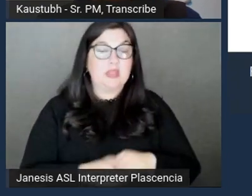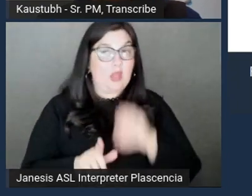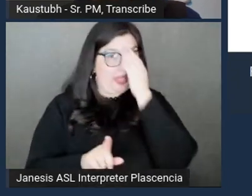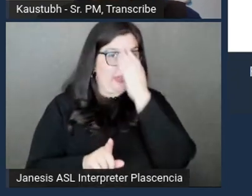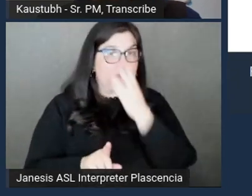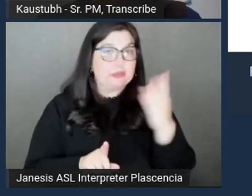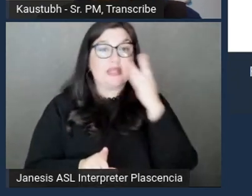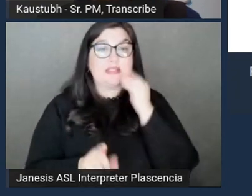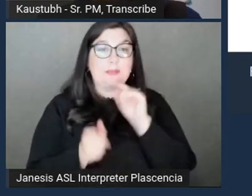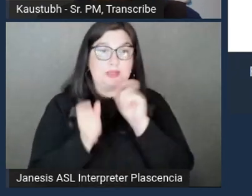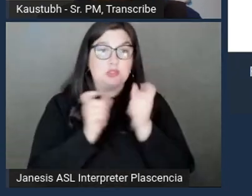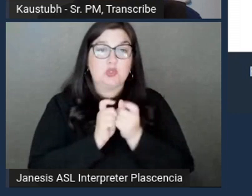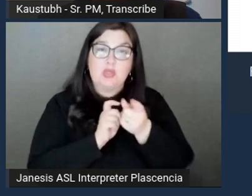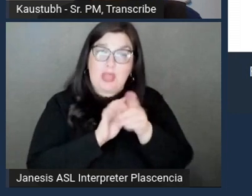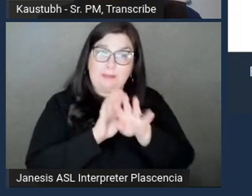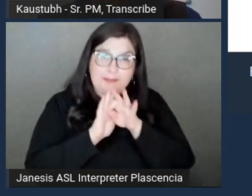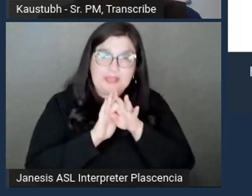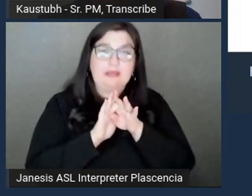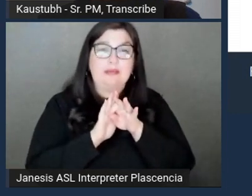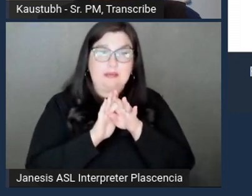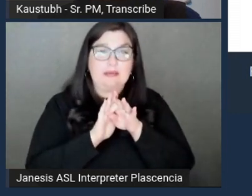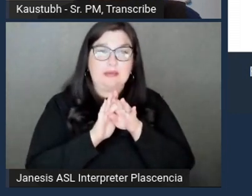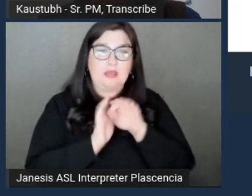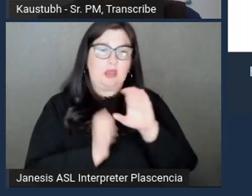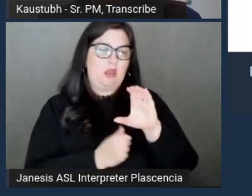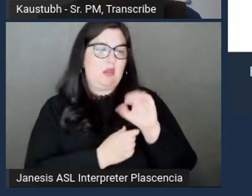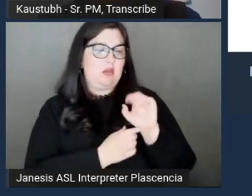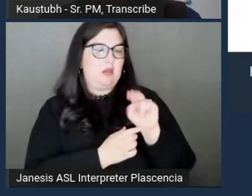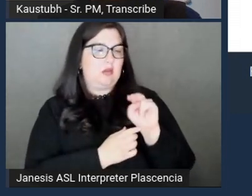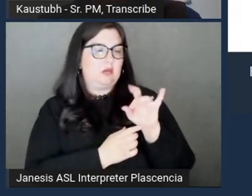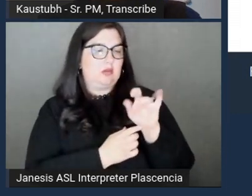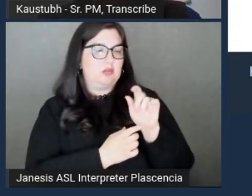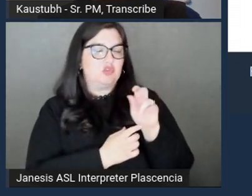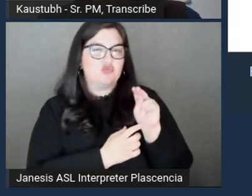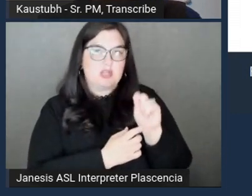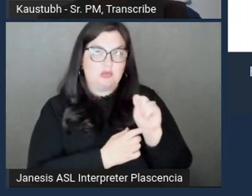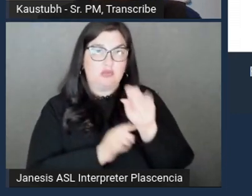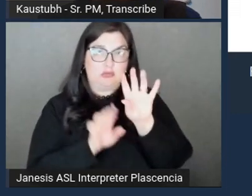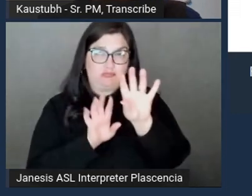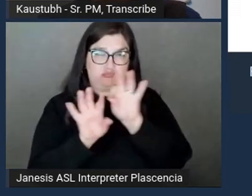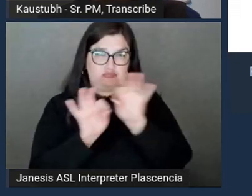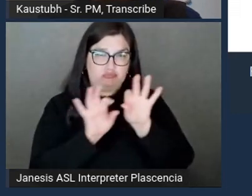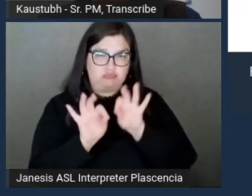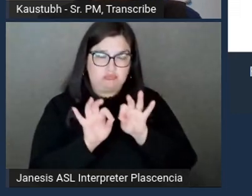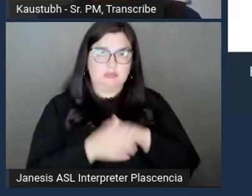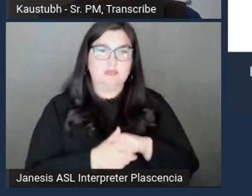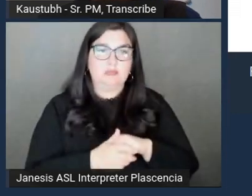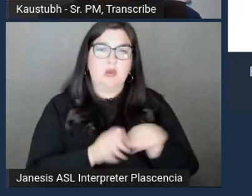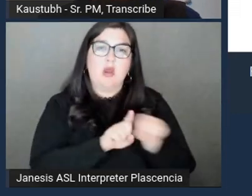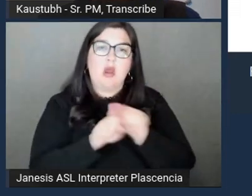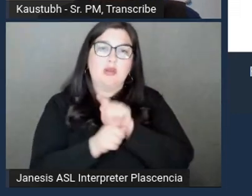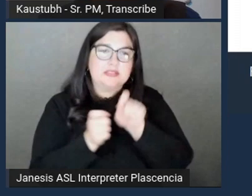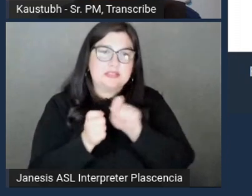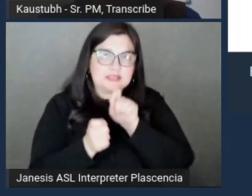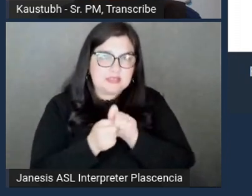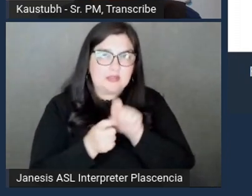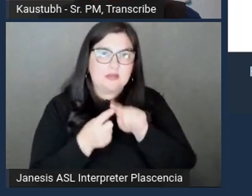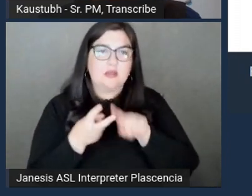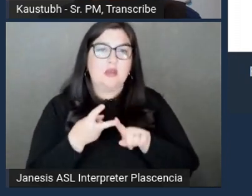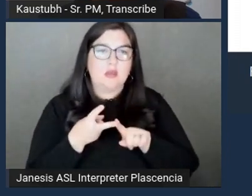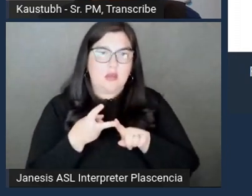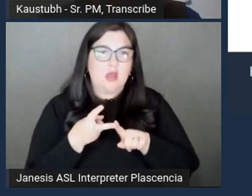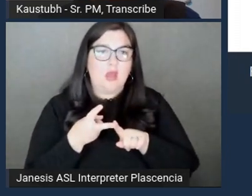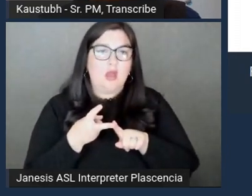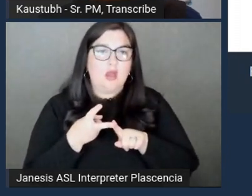again specify conditions that you're looking for, but what you can also do is you can specify transcript content matches, right?